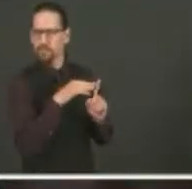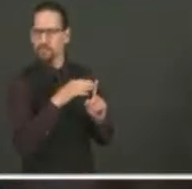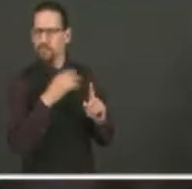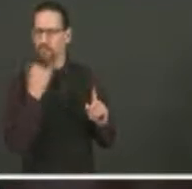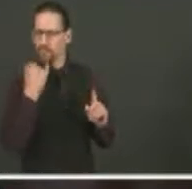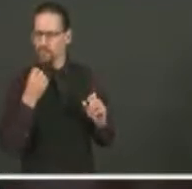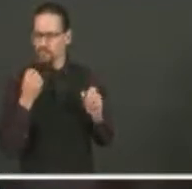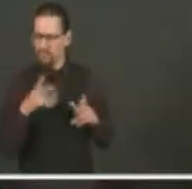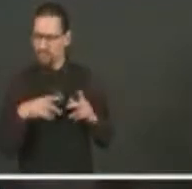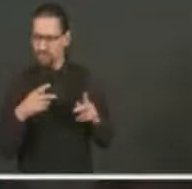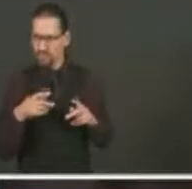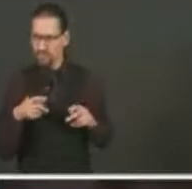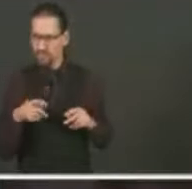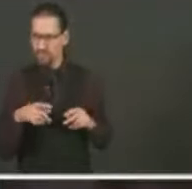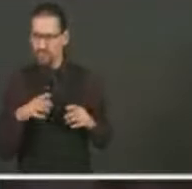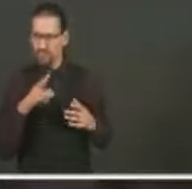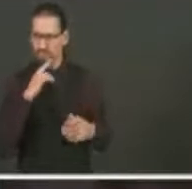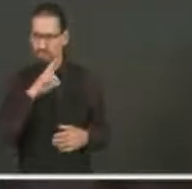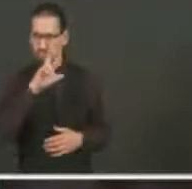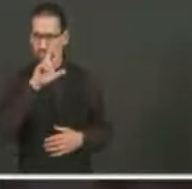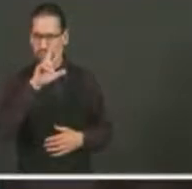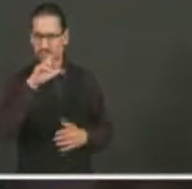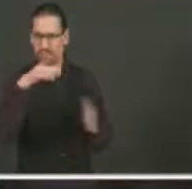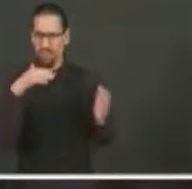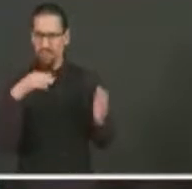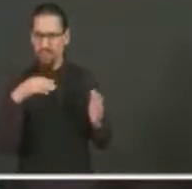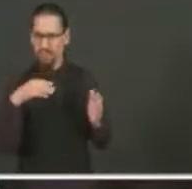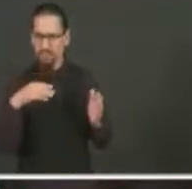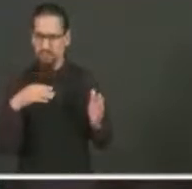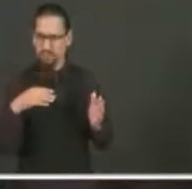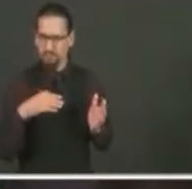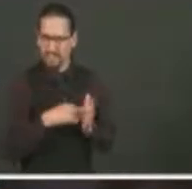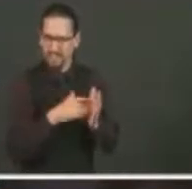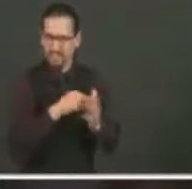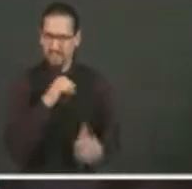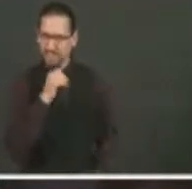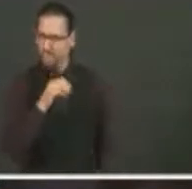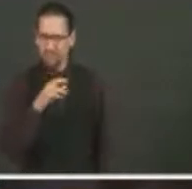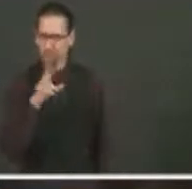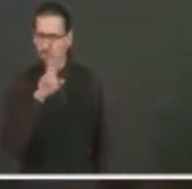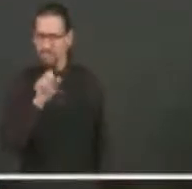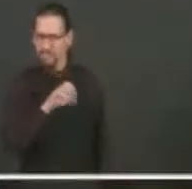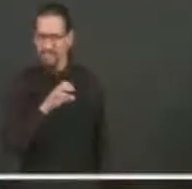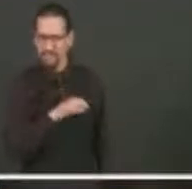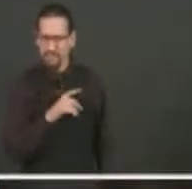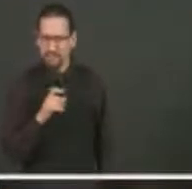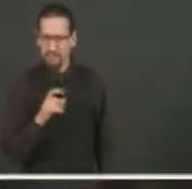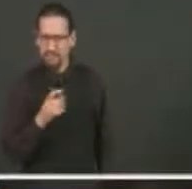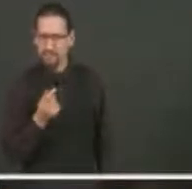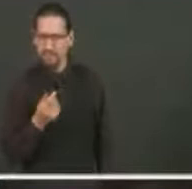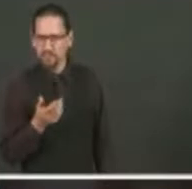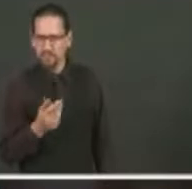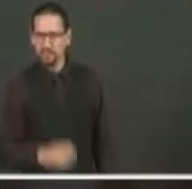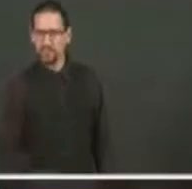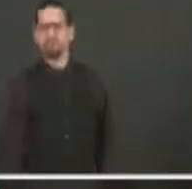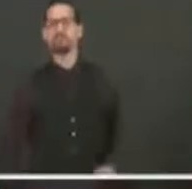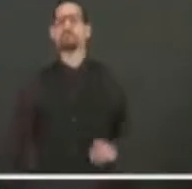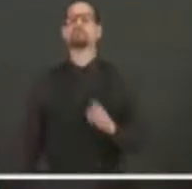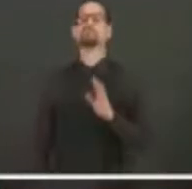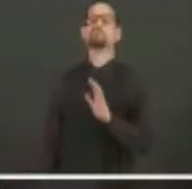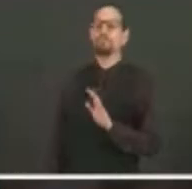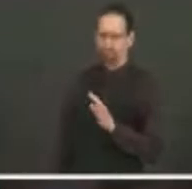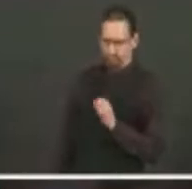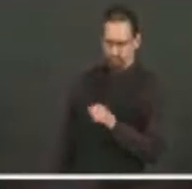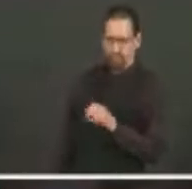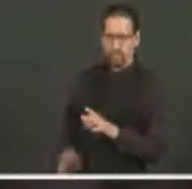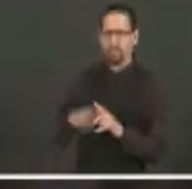for people who are not U.S. citizens. Is that correct? That is correct, but to be clear, other Rhode Islanders have